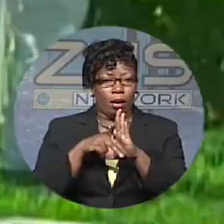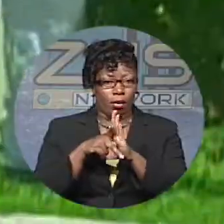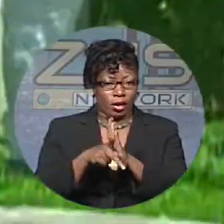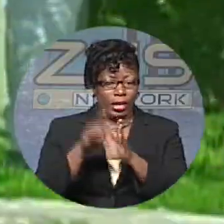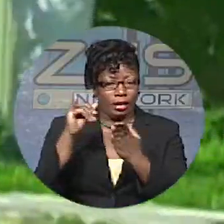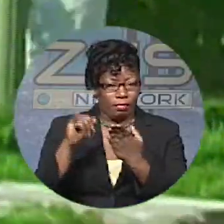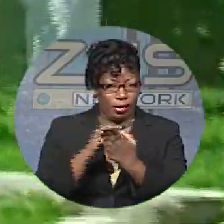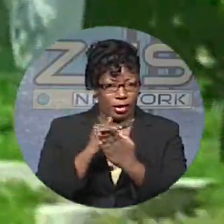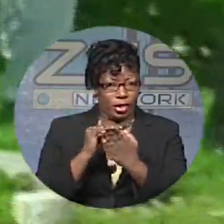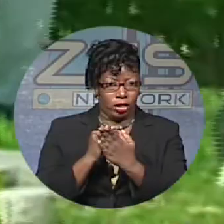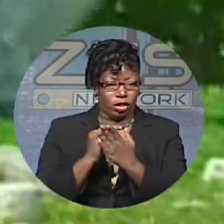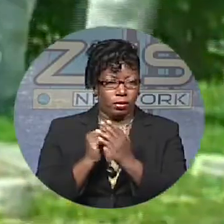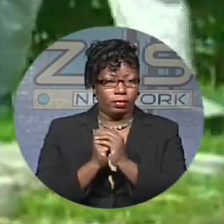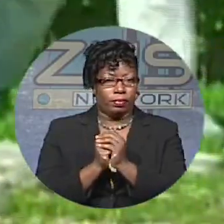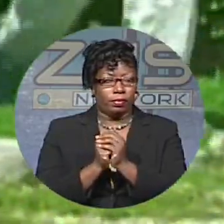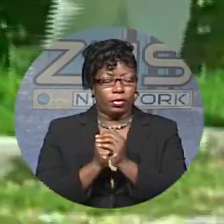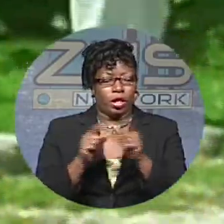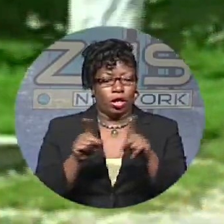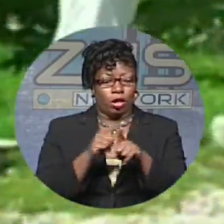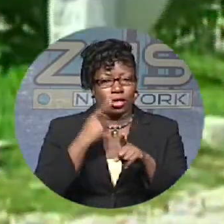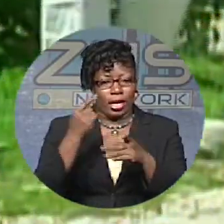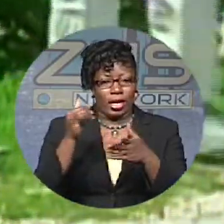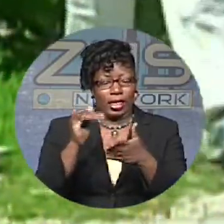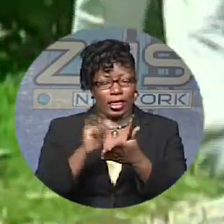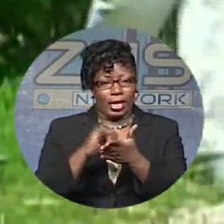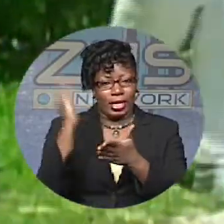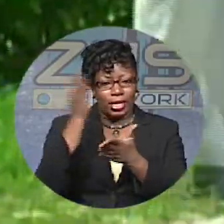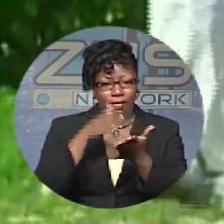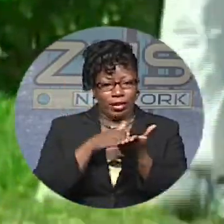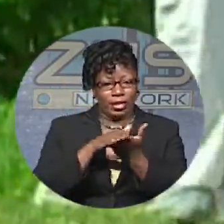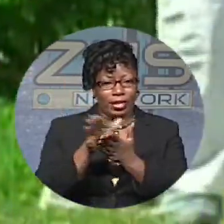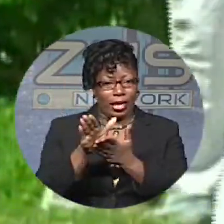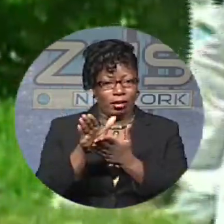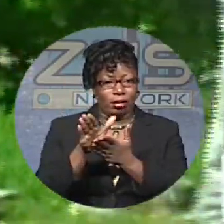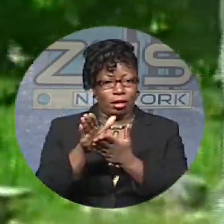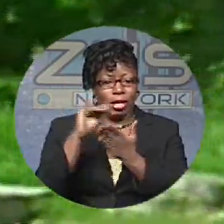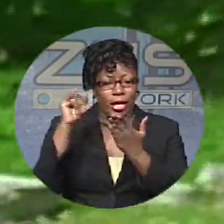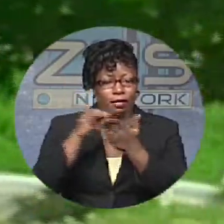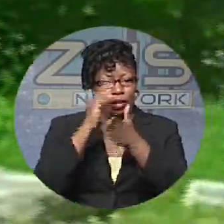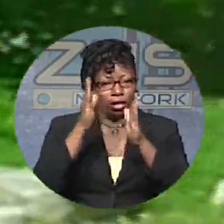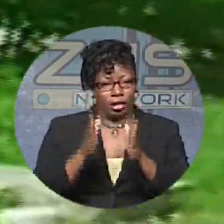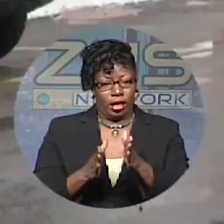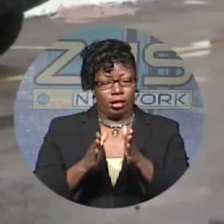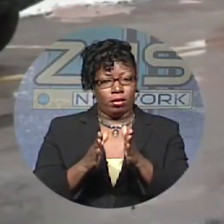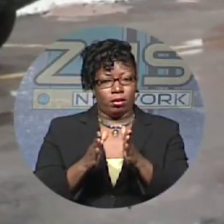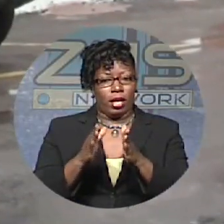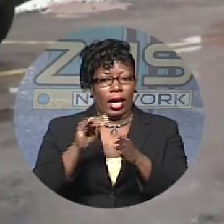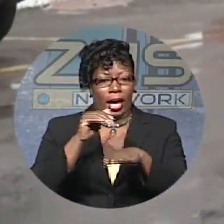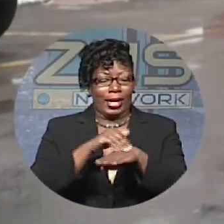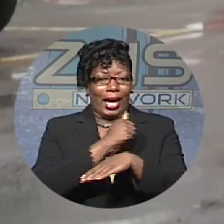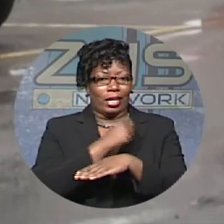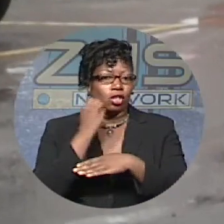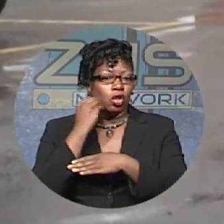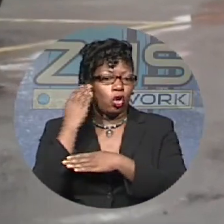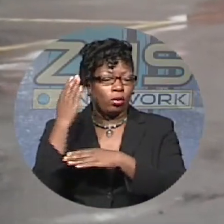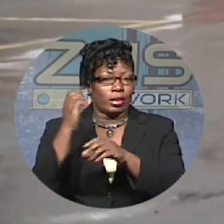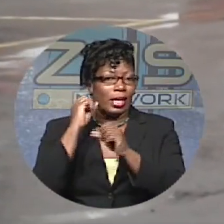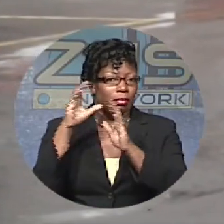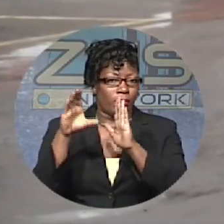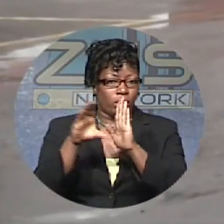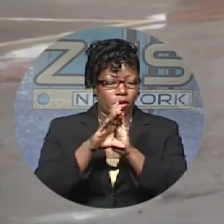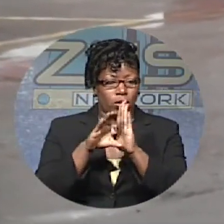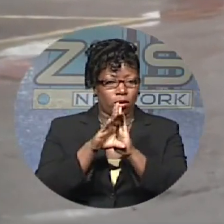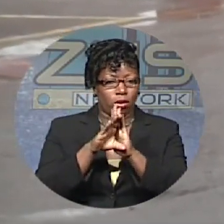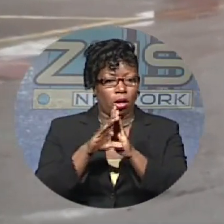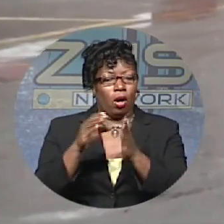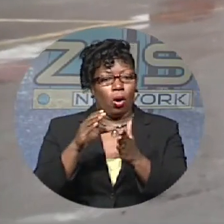he hadn't. He also admitted that he had never sent investigators to Archer's home to take photos or send crime scene investigators there